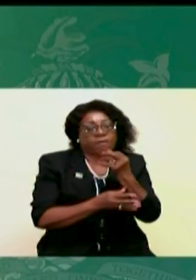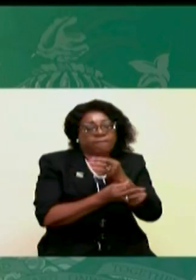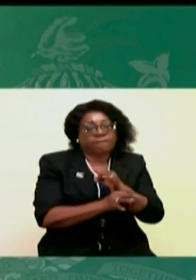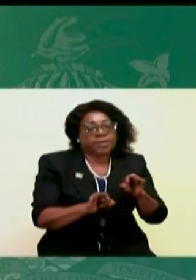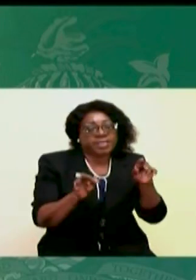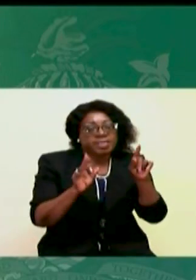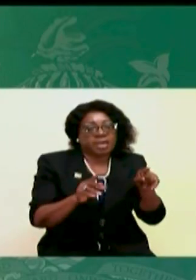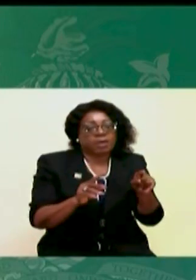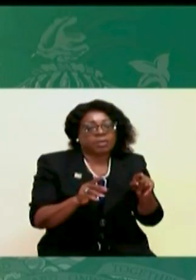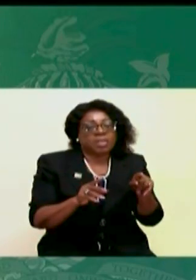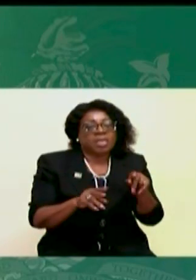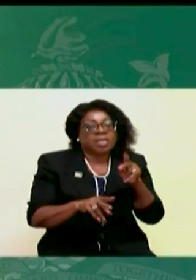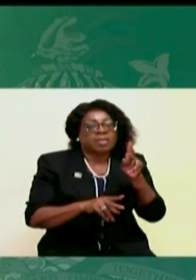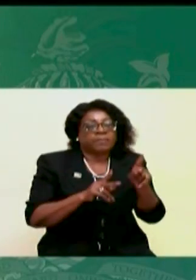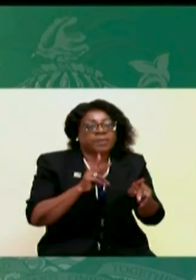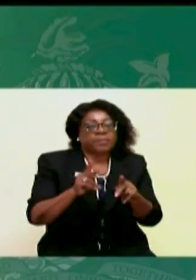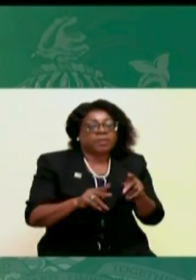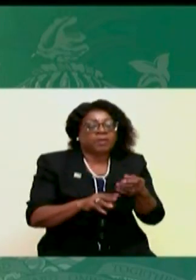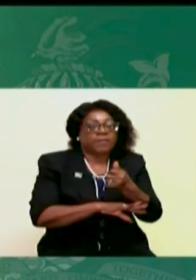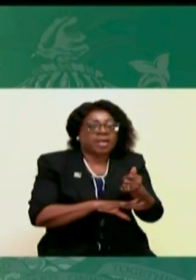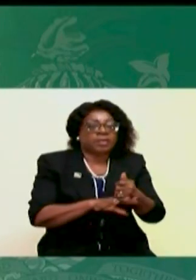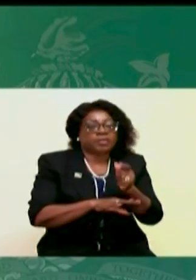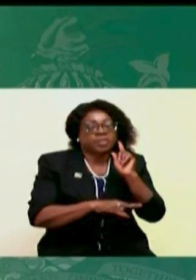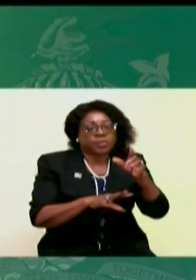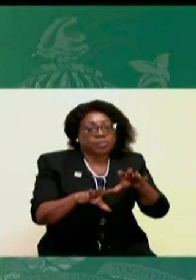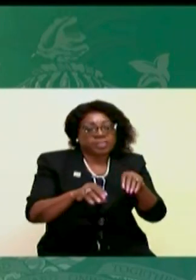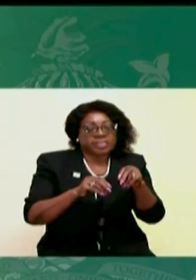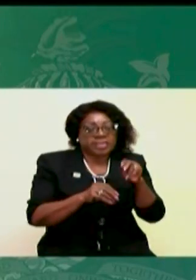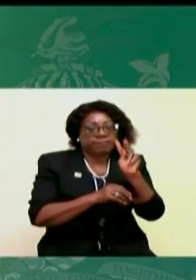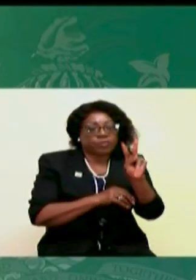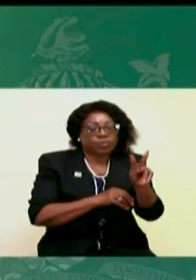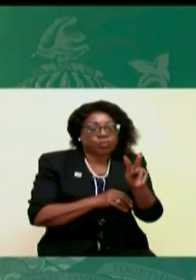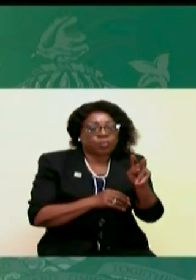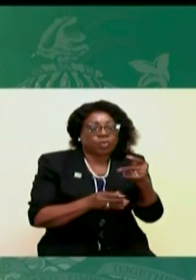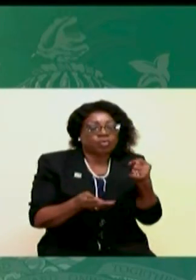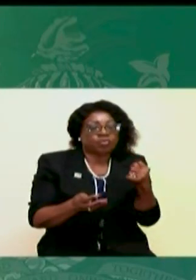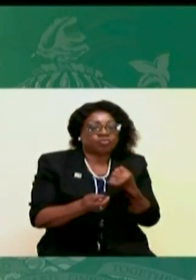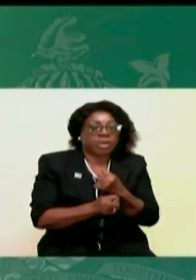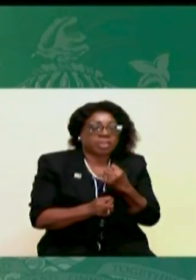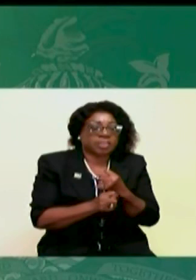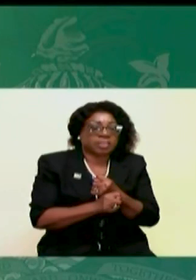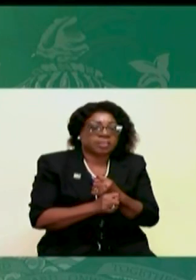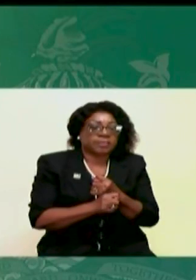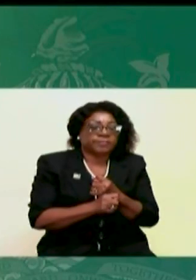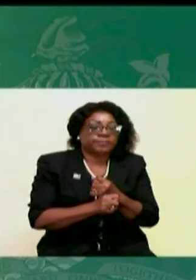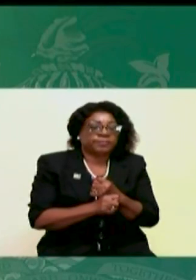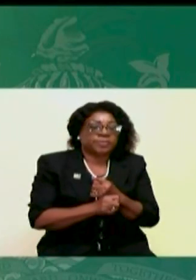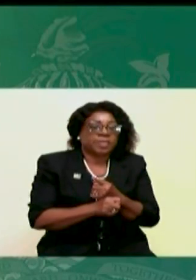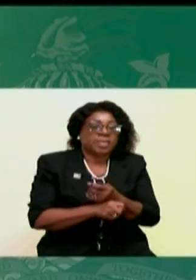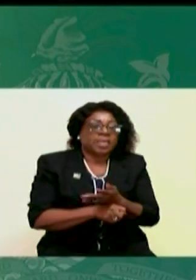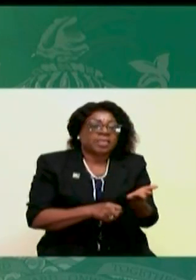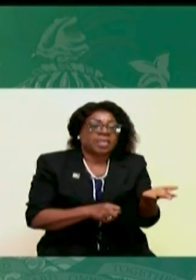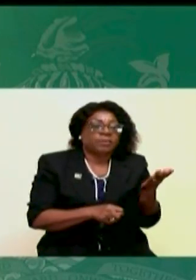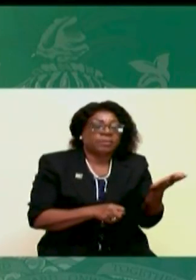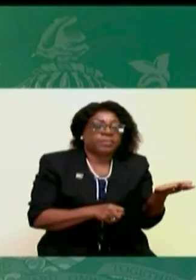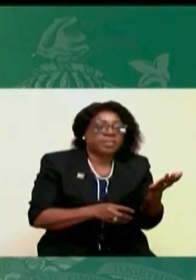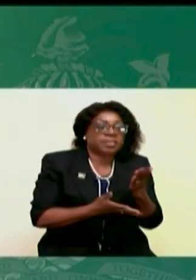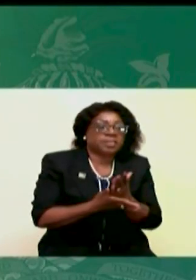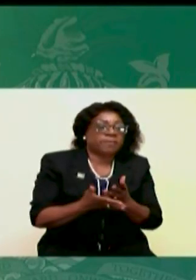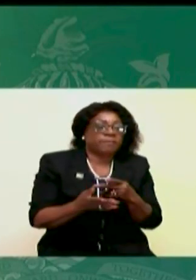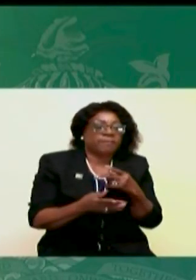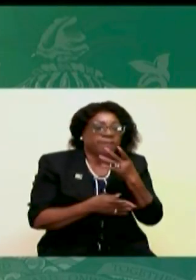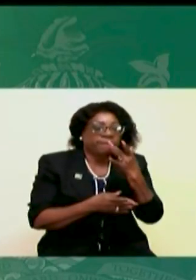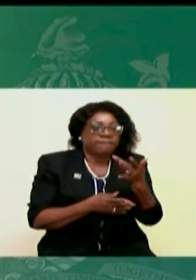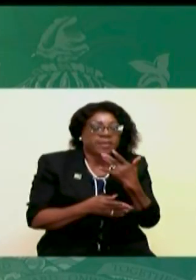Andrus will receive two trucks. Madam Speaker, we know that favor is not fair, but there will definitely be some favor in